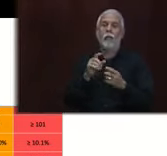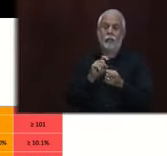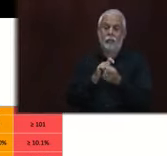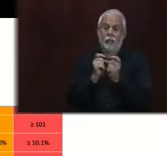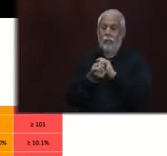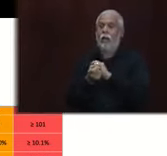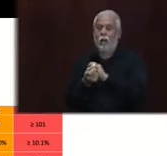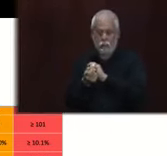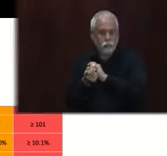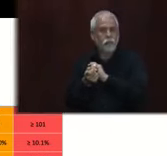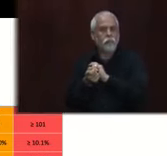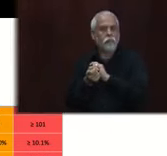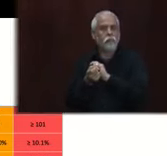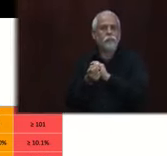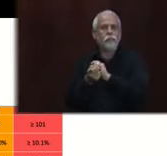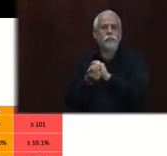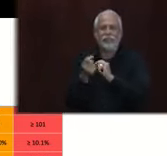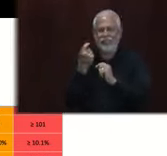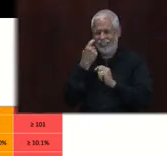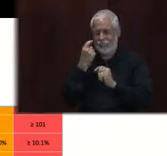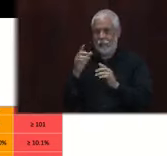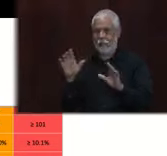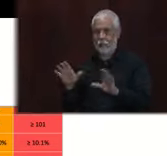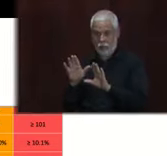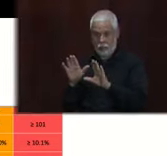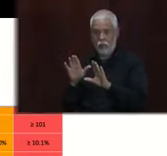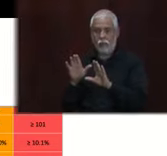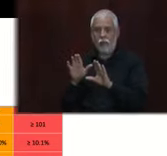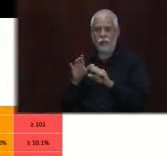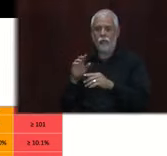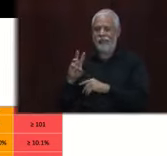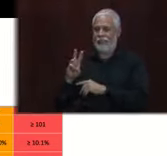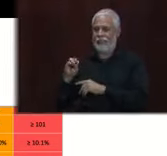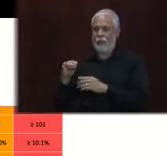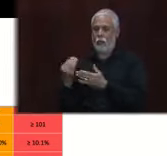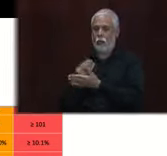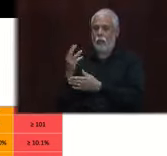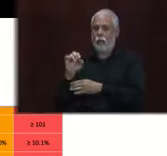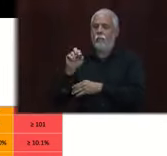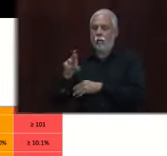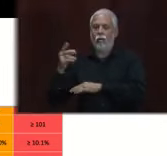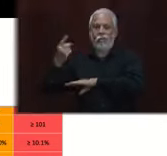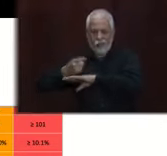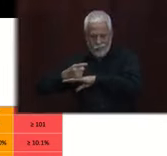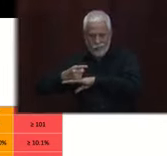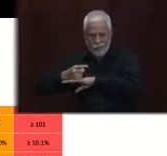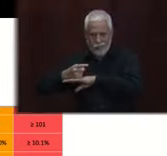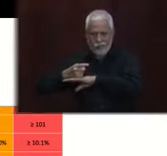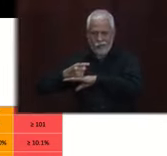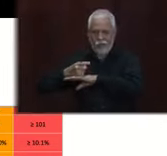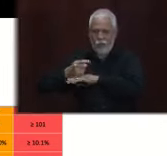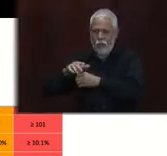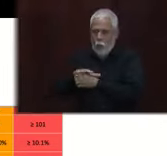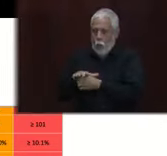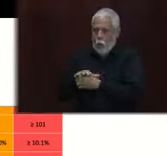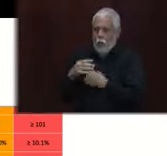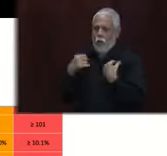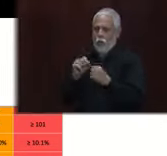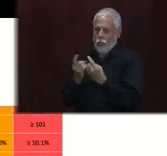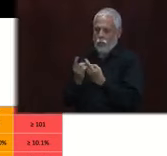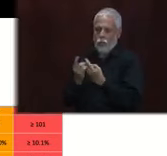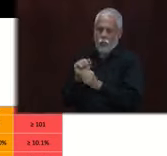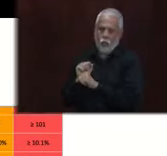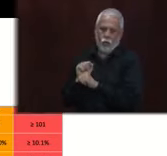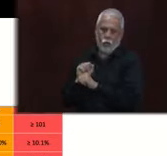changed significantly come Sunday, when we started to see about 60 new cases per day in our local health department